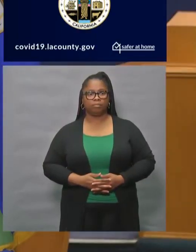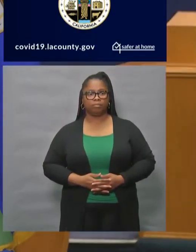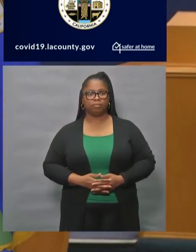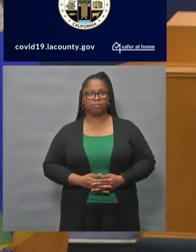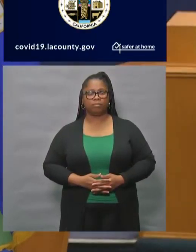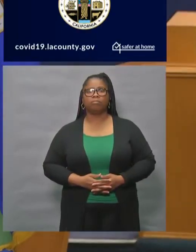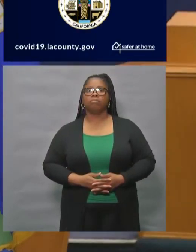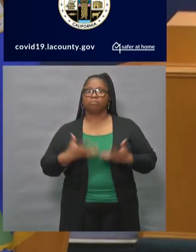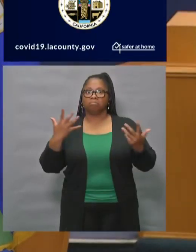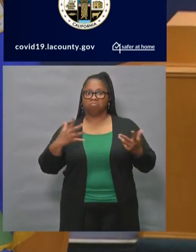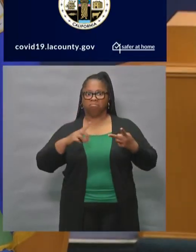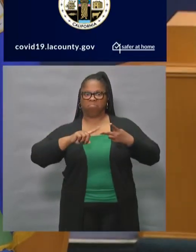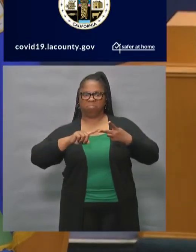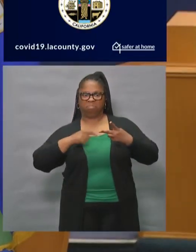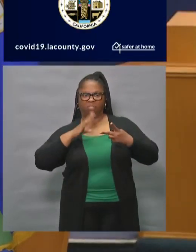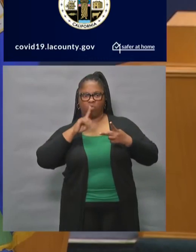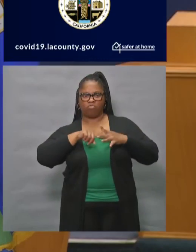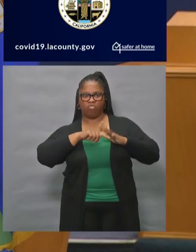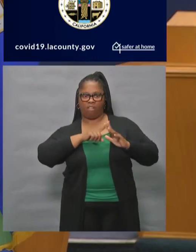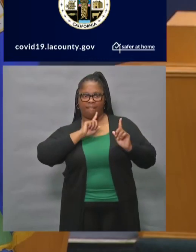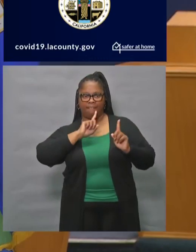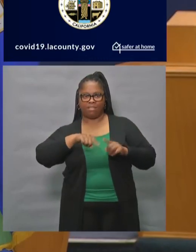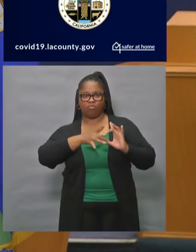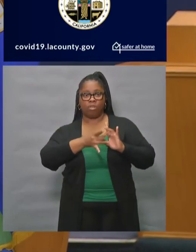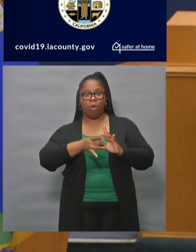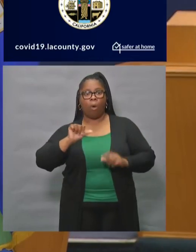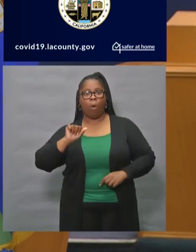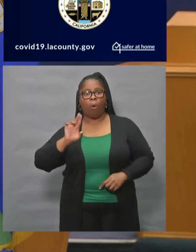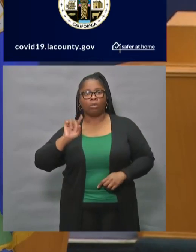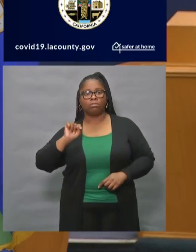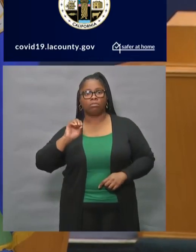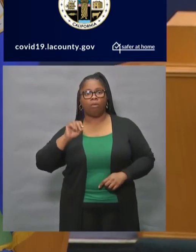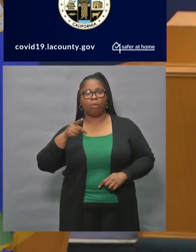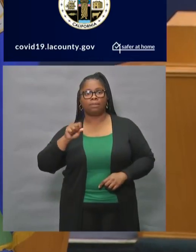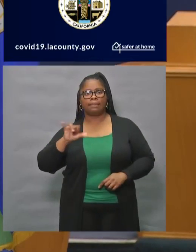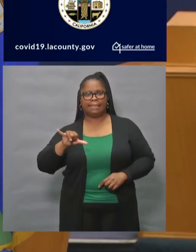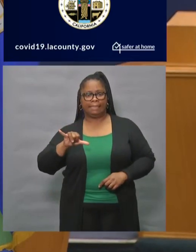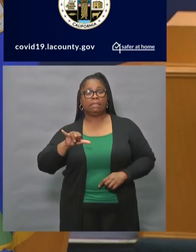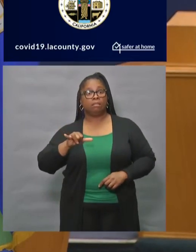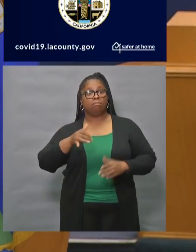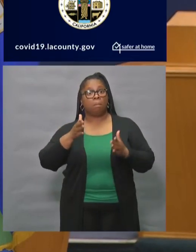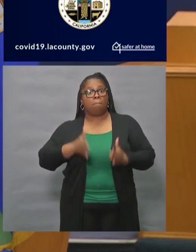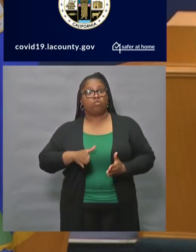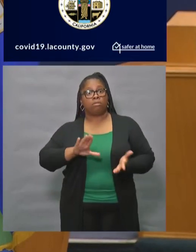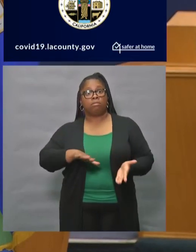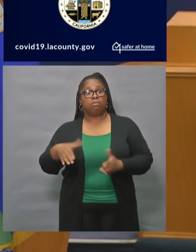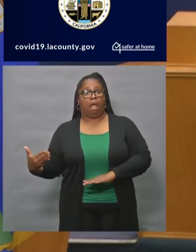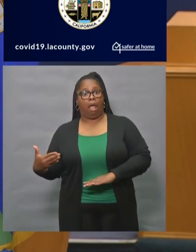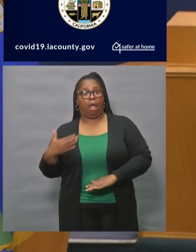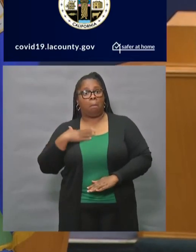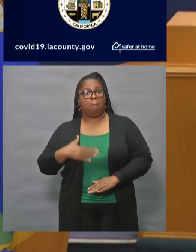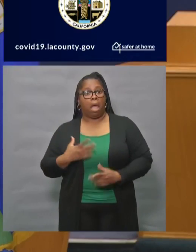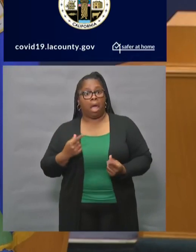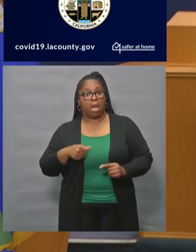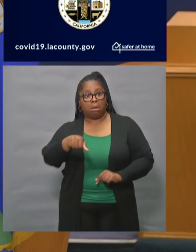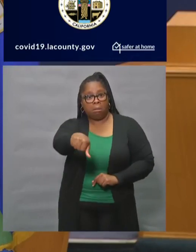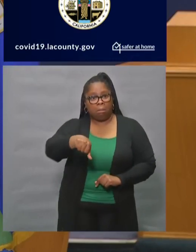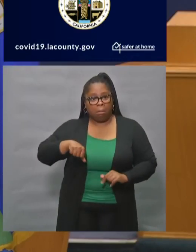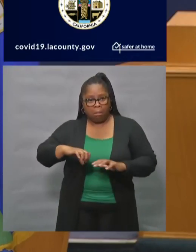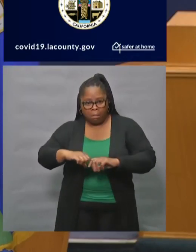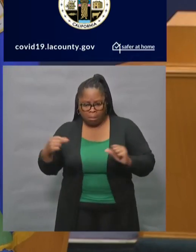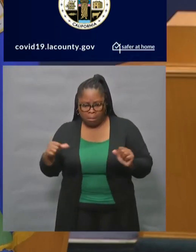I'll start with the second one, just in terms of the autopsies, because I know that's a lot of concern for people, particularly with the new data that showed that,